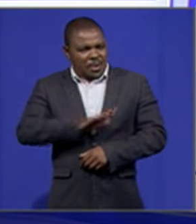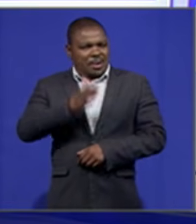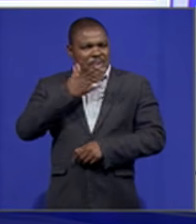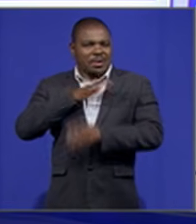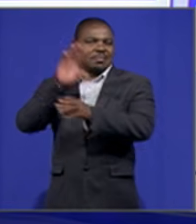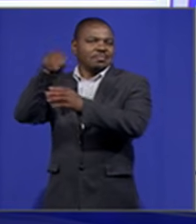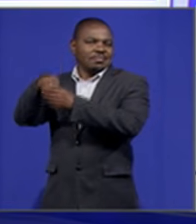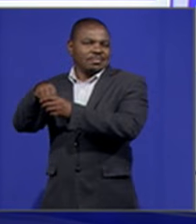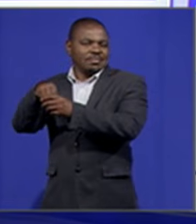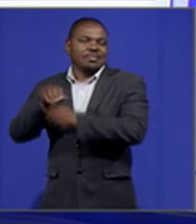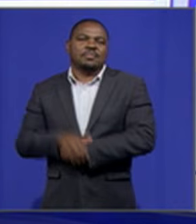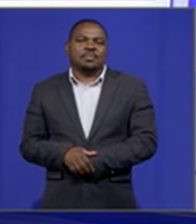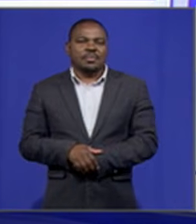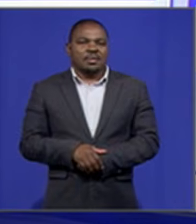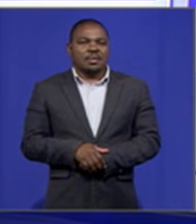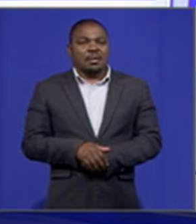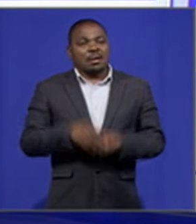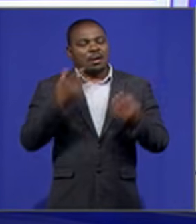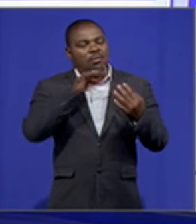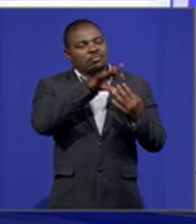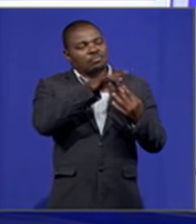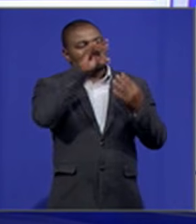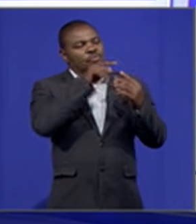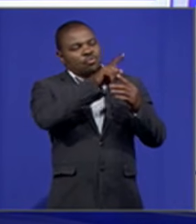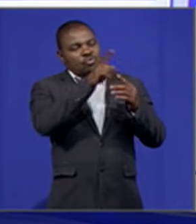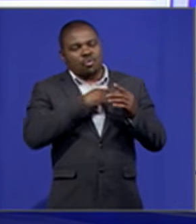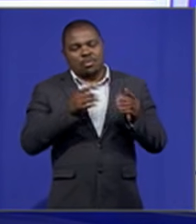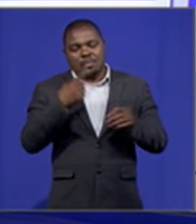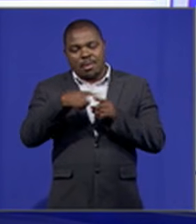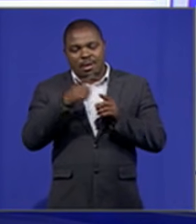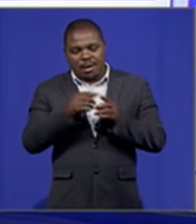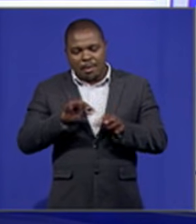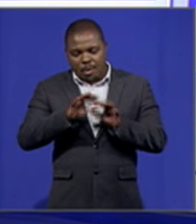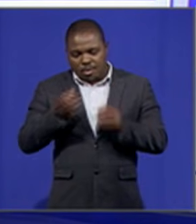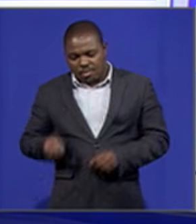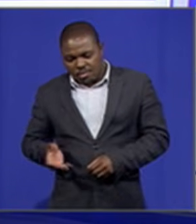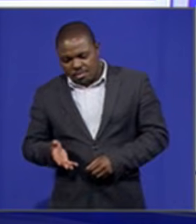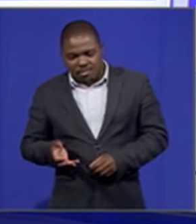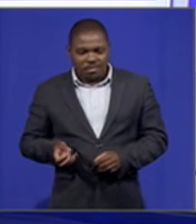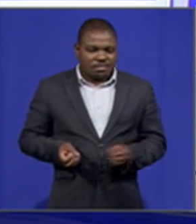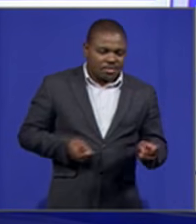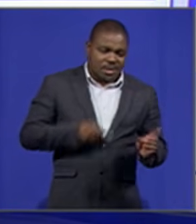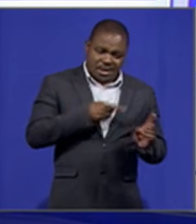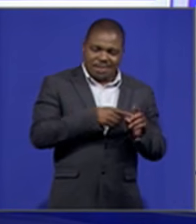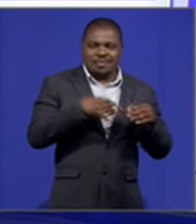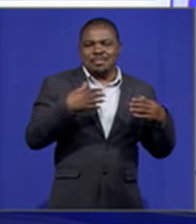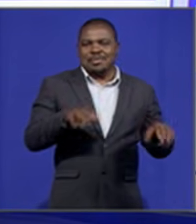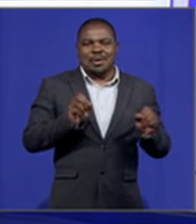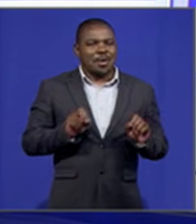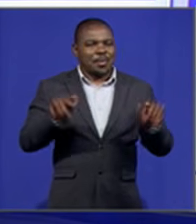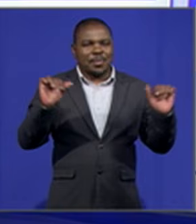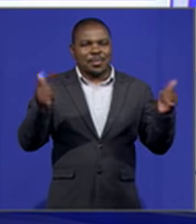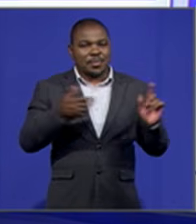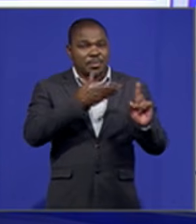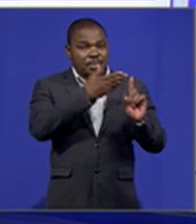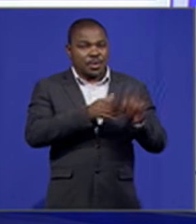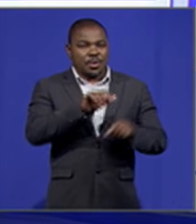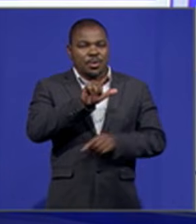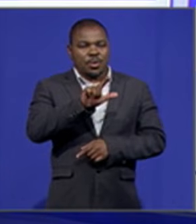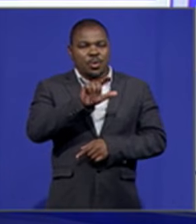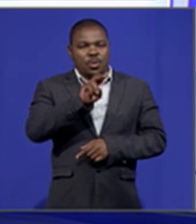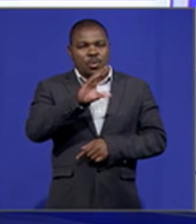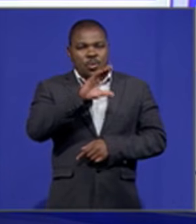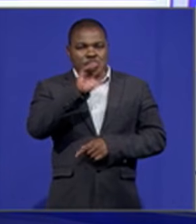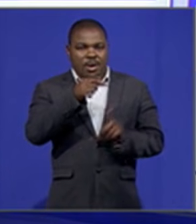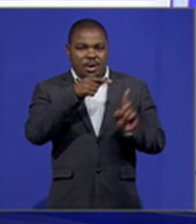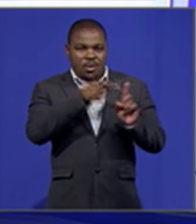mongwe wa kgwele ya maoto go kgethwa bjalo ka moswaradikgwele wa phadišano ye kgolo lefaseng ke monyetla o mogolo go ne o swana le Luka Human